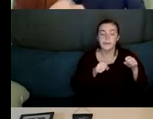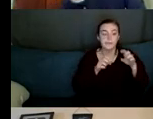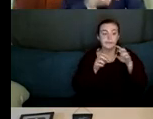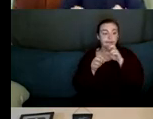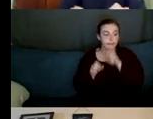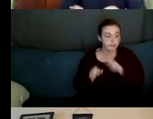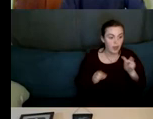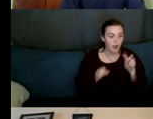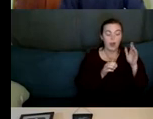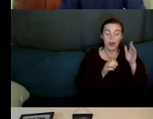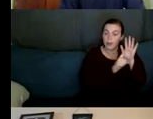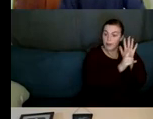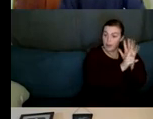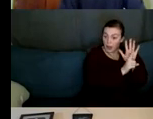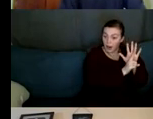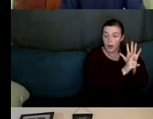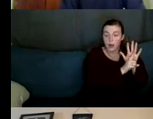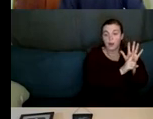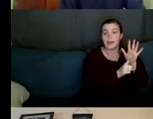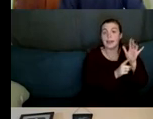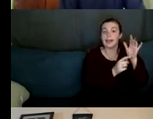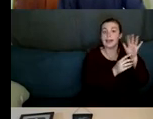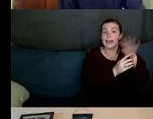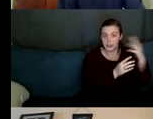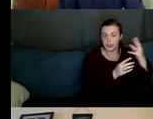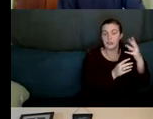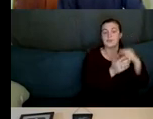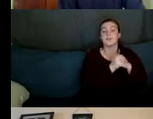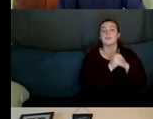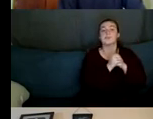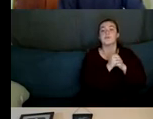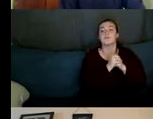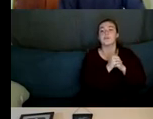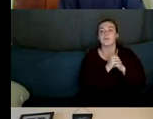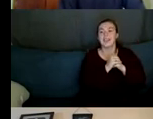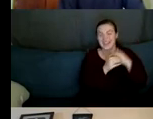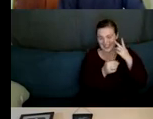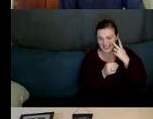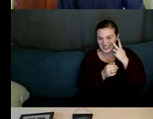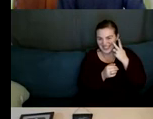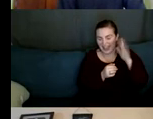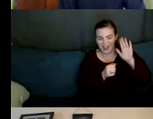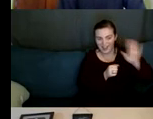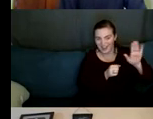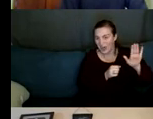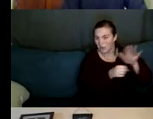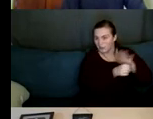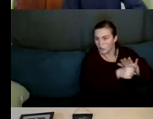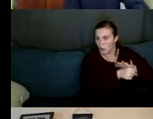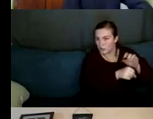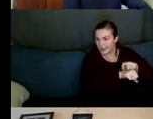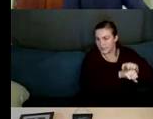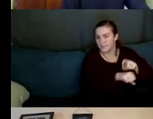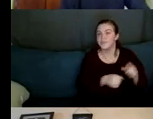Calendar if they use one, and that will help them be able to see things in their own local time. And then the